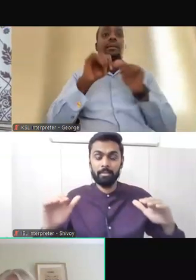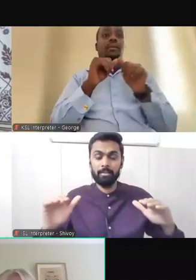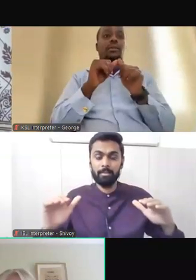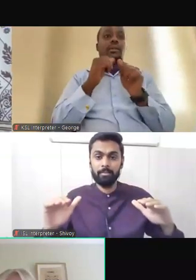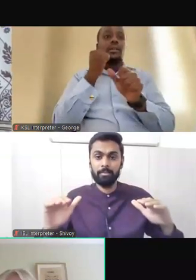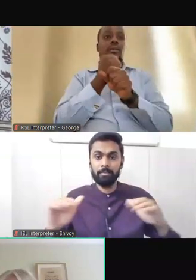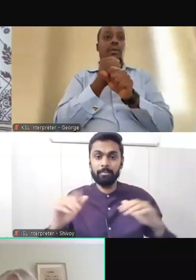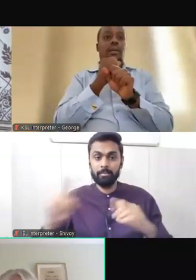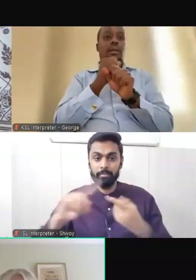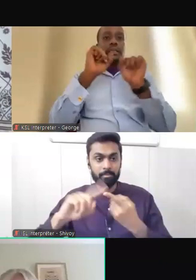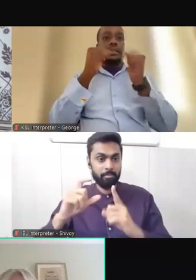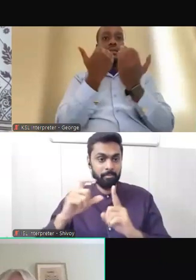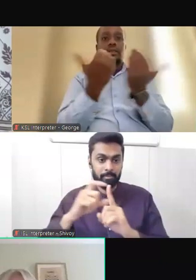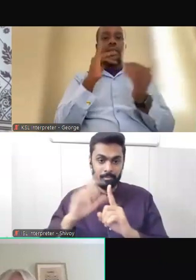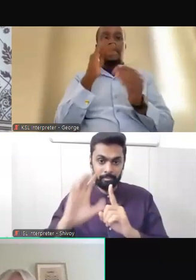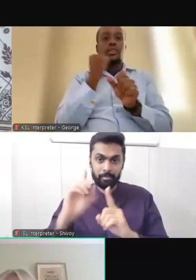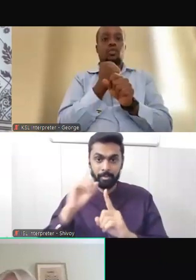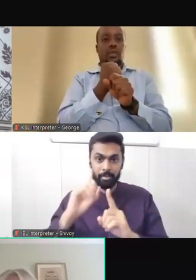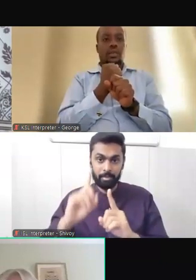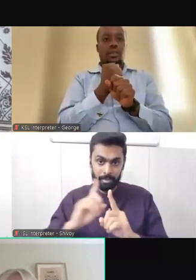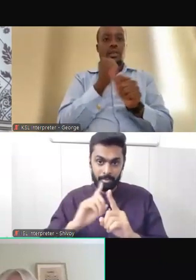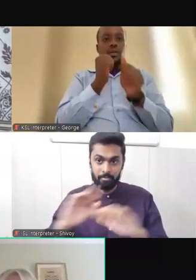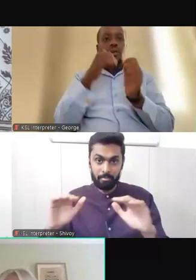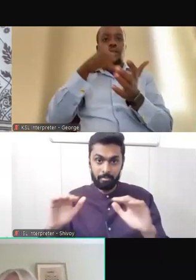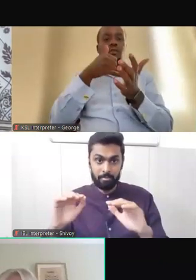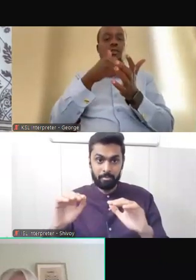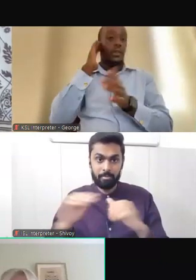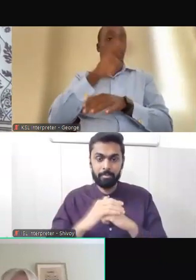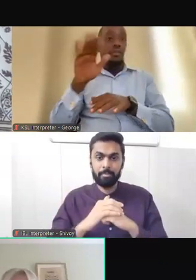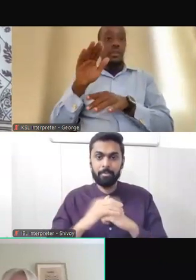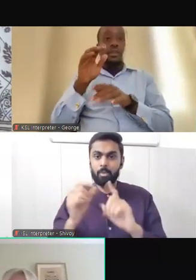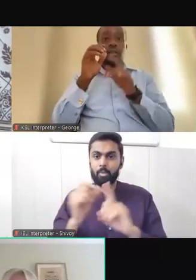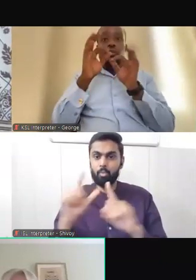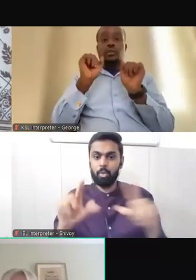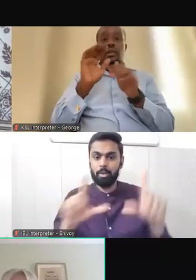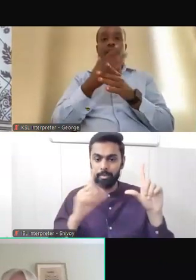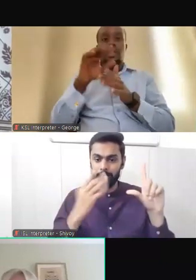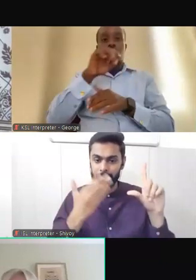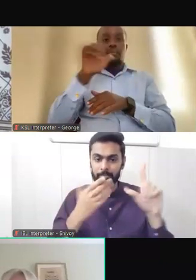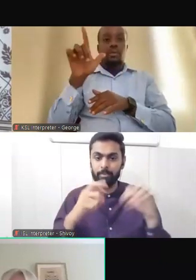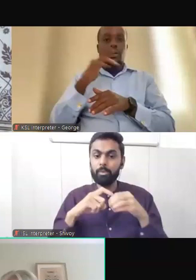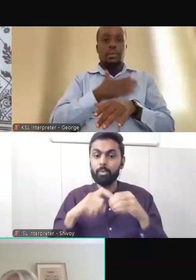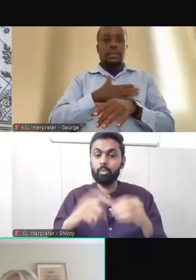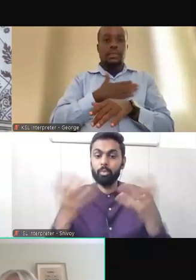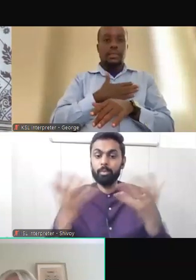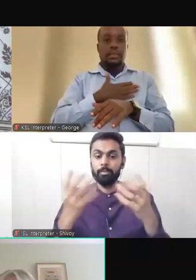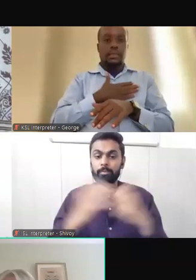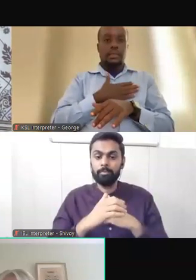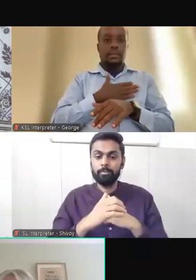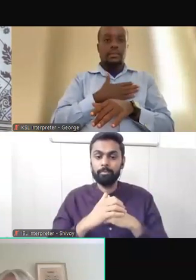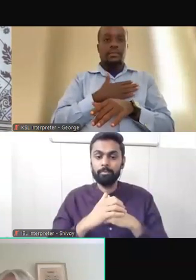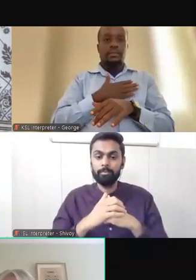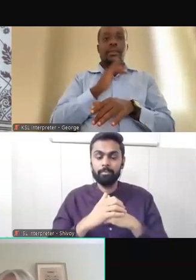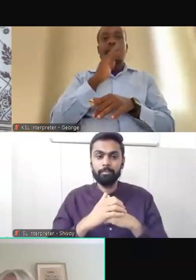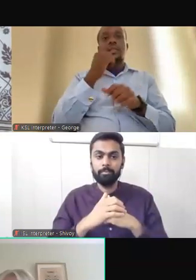on education, which involves deaf children. So if we can share the poll, please. And the question is the work that we